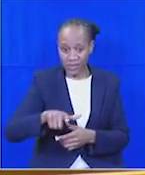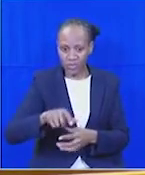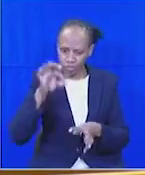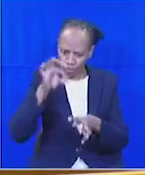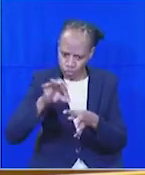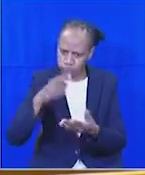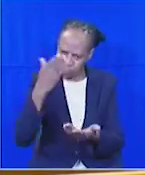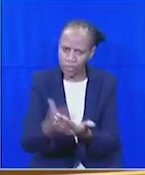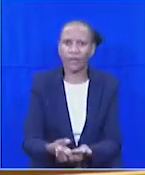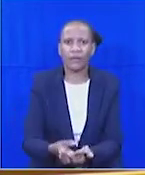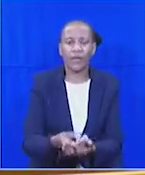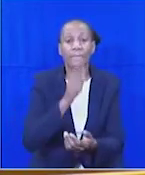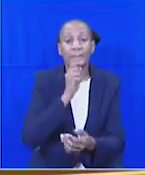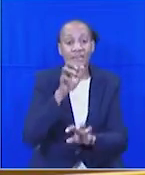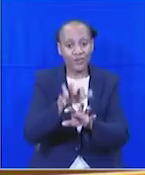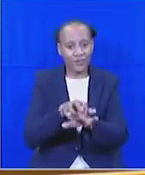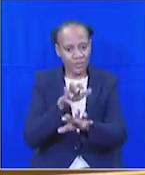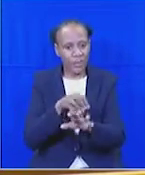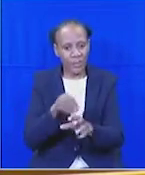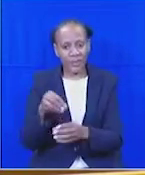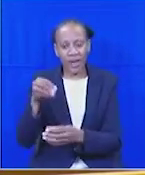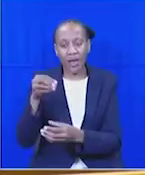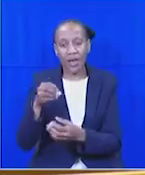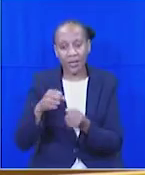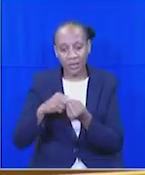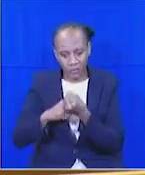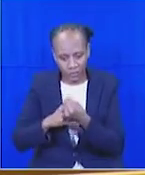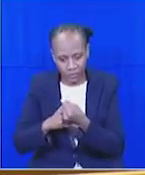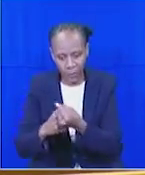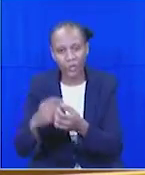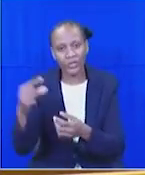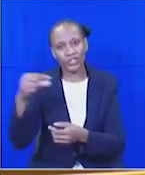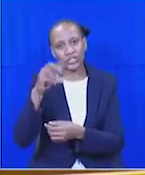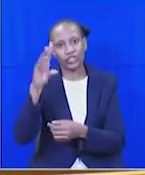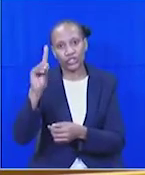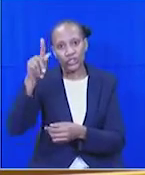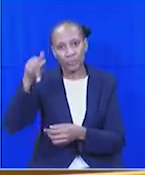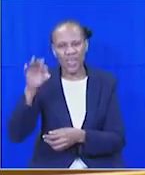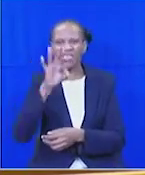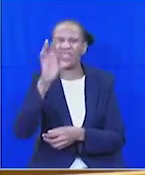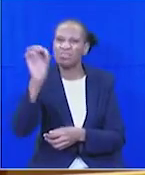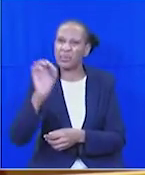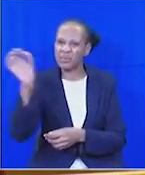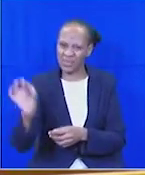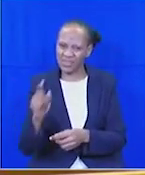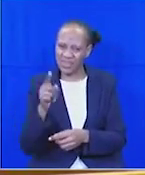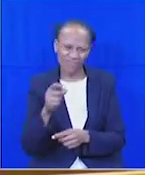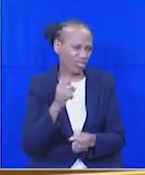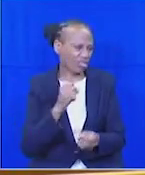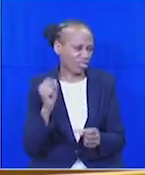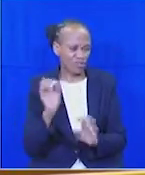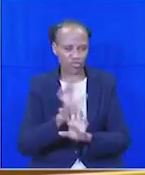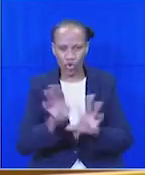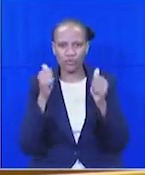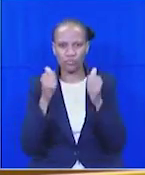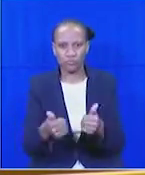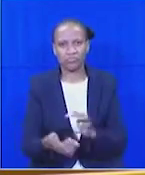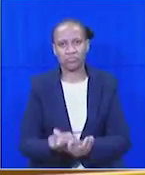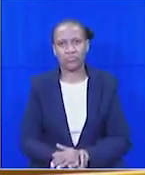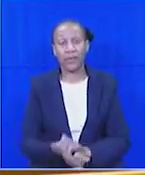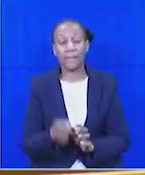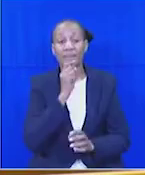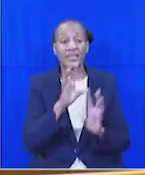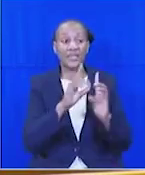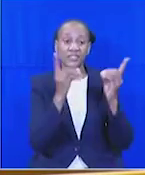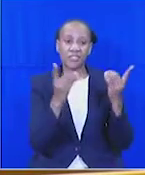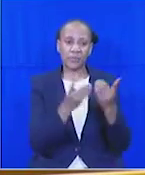primary agriculture contributes only 3% to the GDP. That's a disgrace, Minister. This means that the department